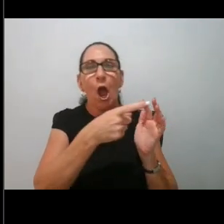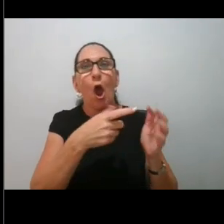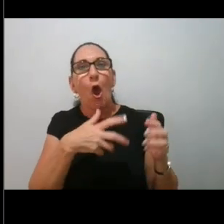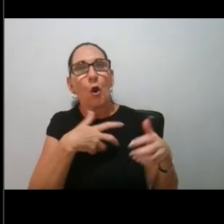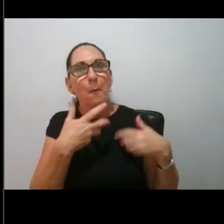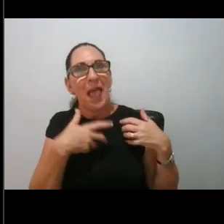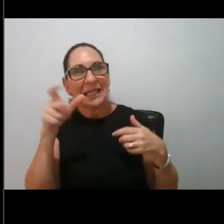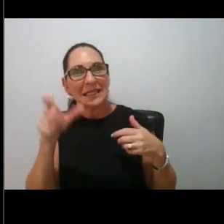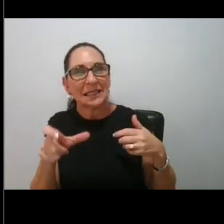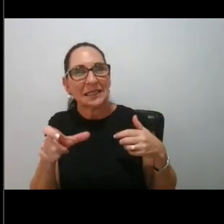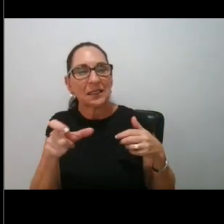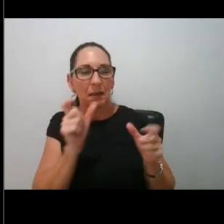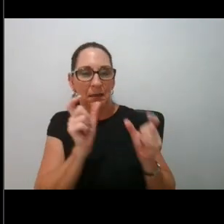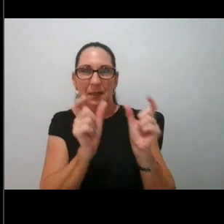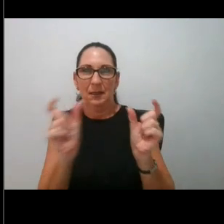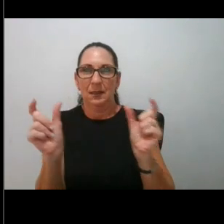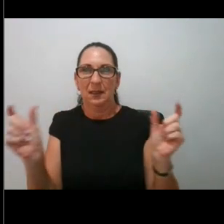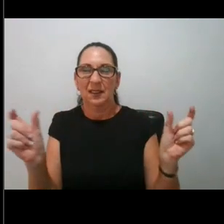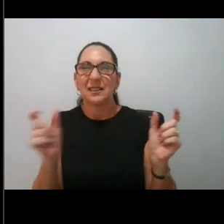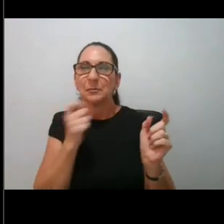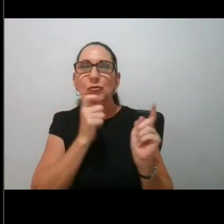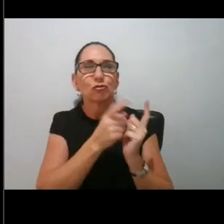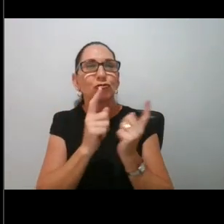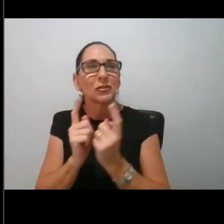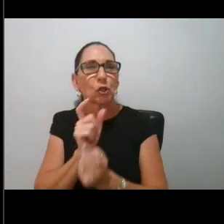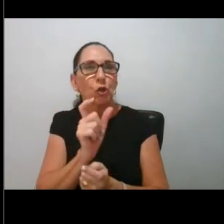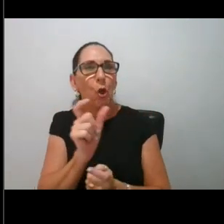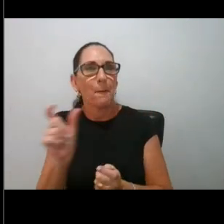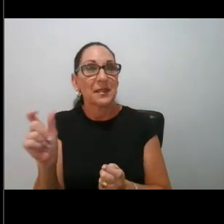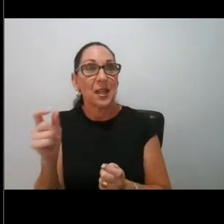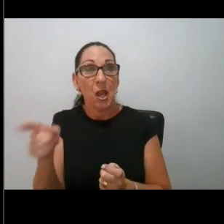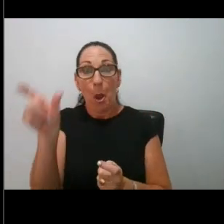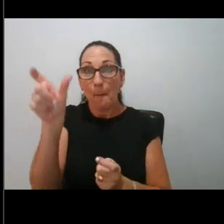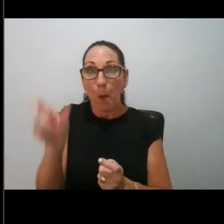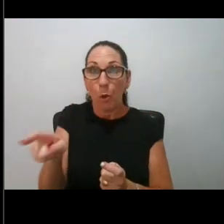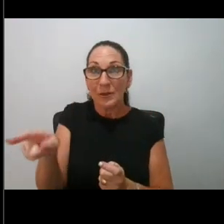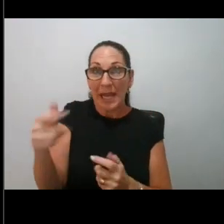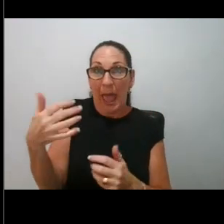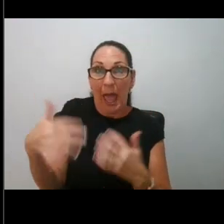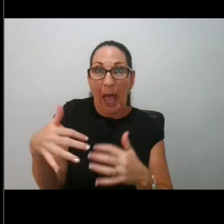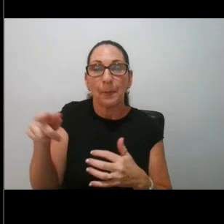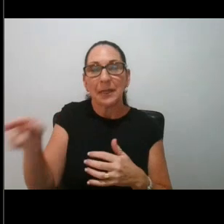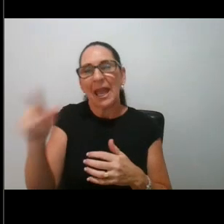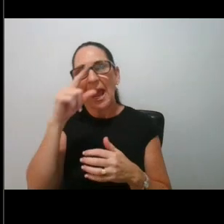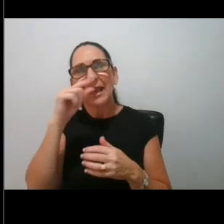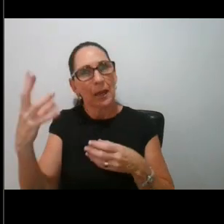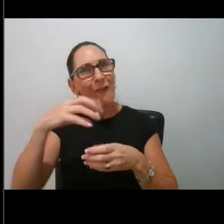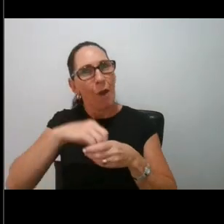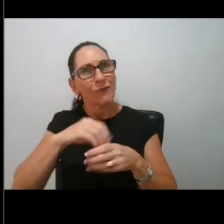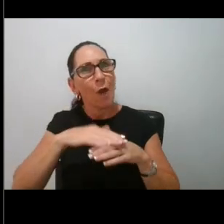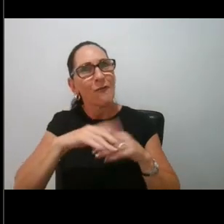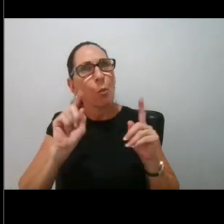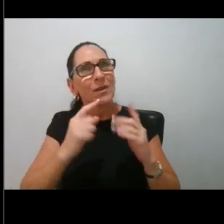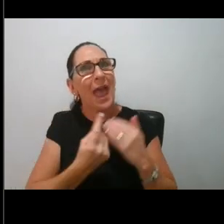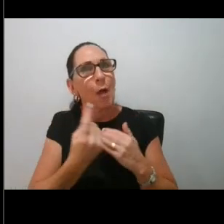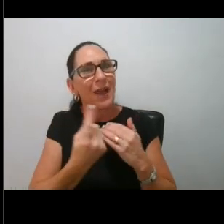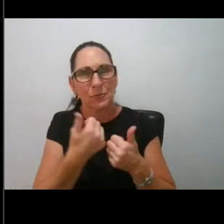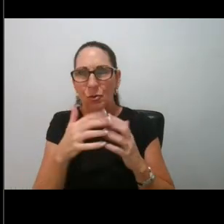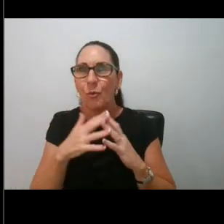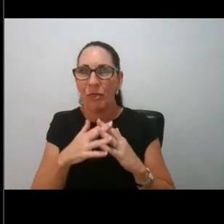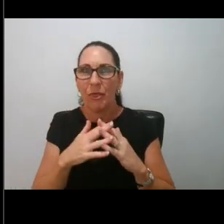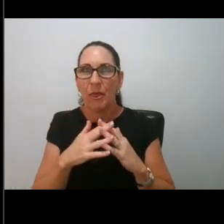today. So for a person harmed, having an influence over the outcomes is a real benefit. It's also a chance to tell